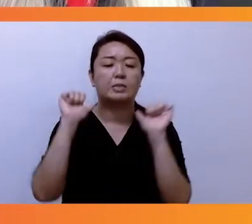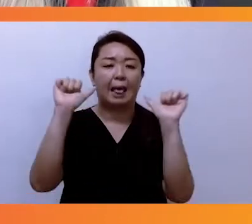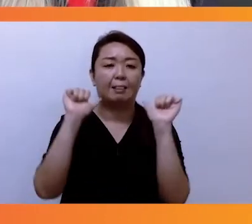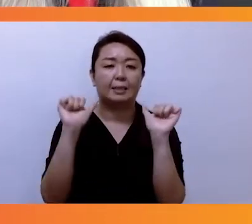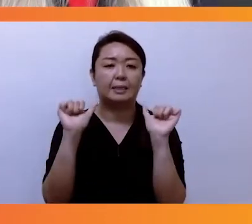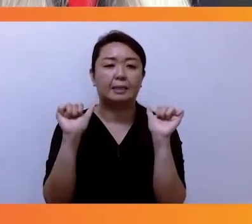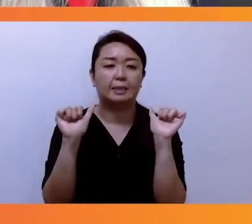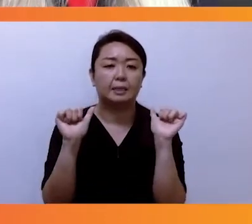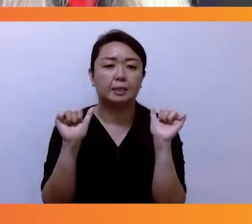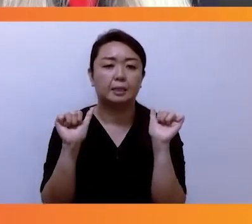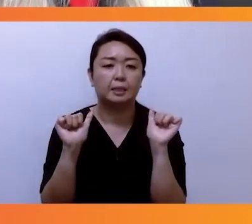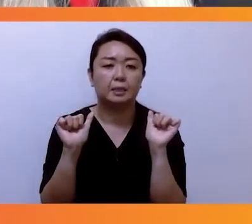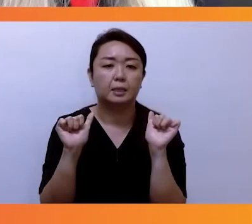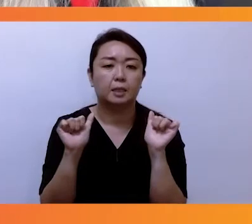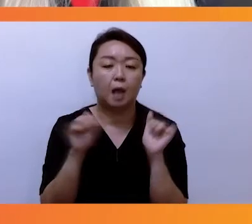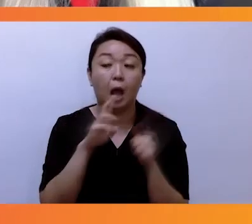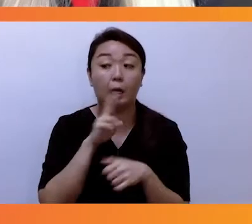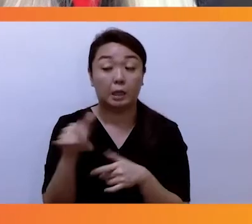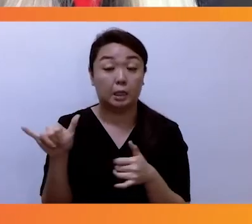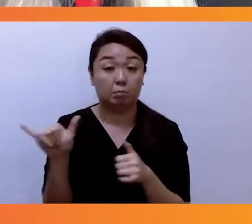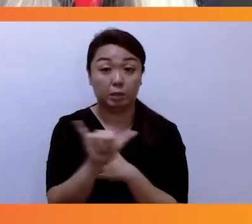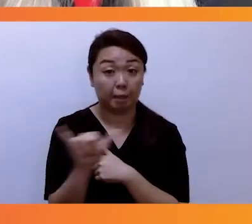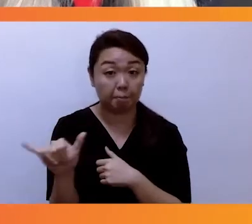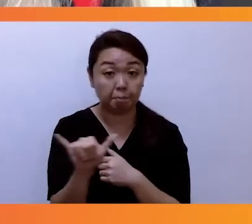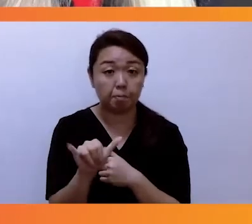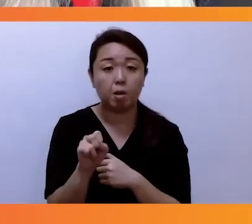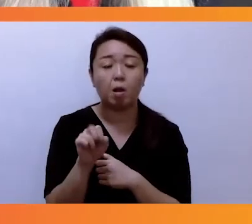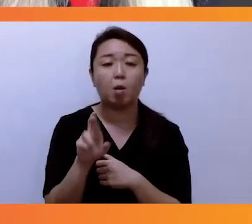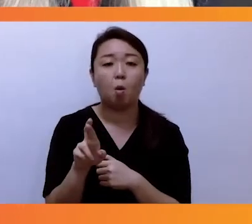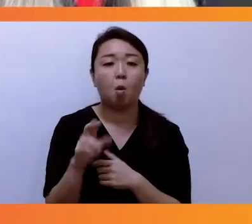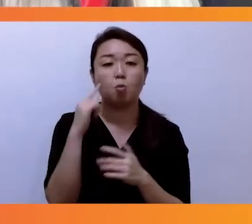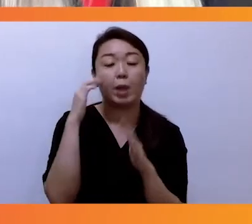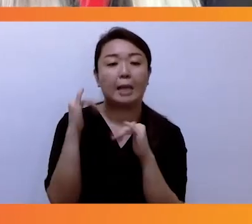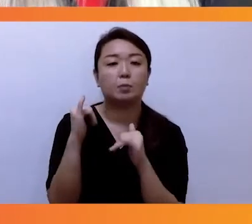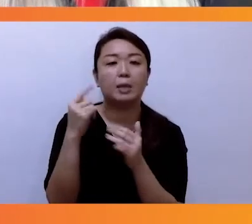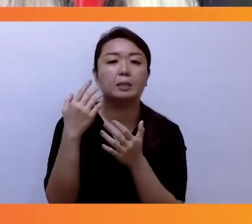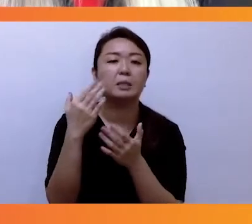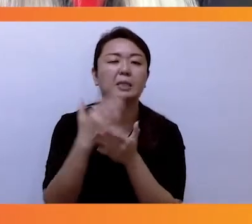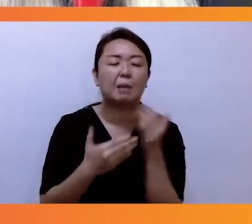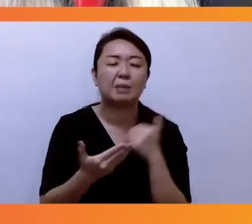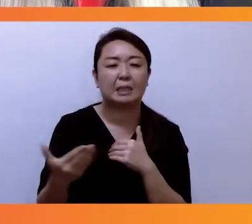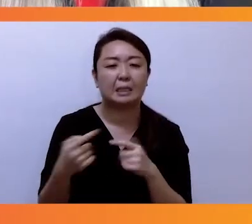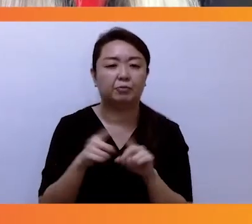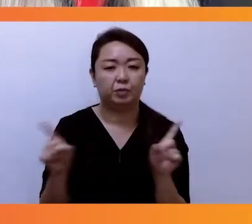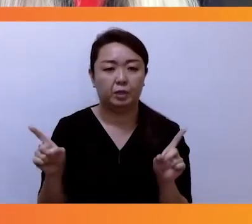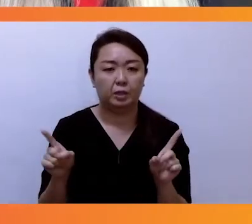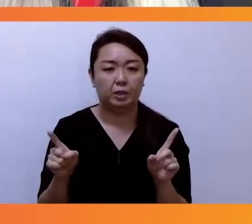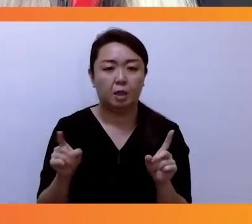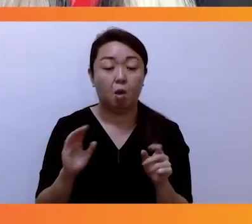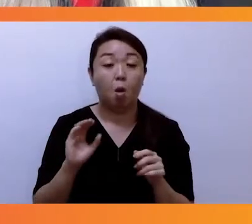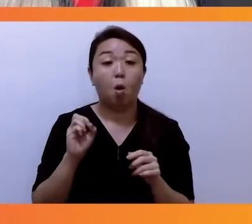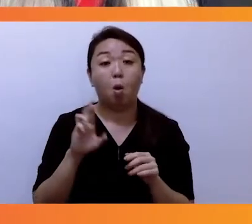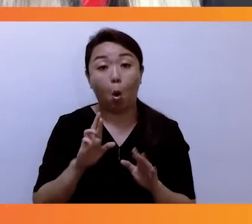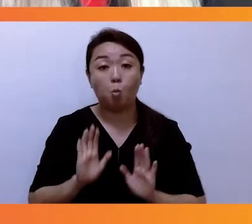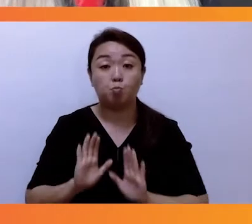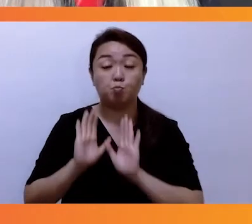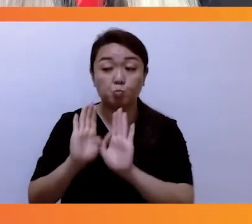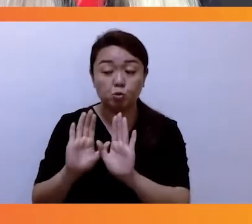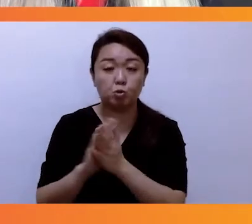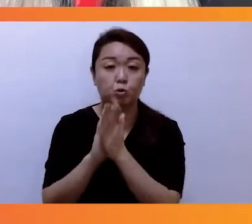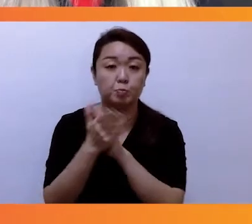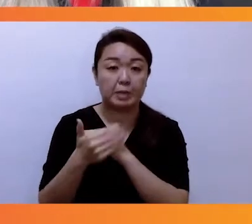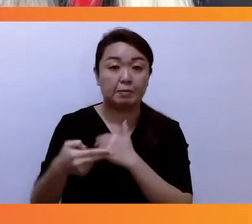those athletes? Are they the same, or are we expecting something different? And are we